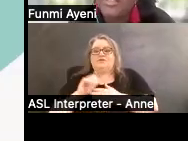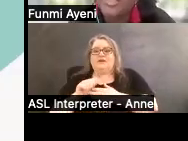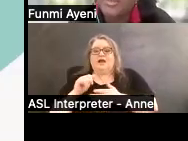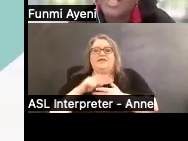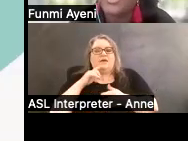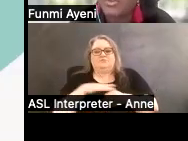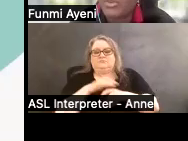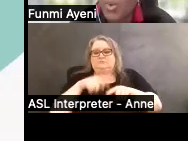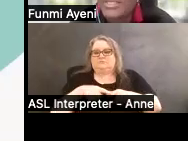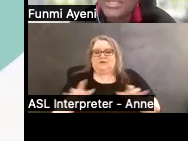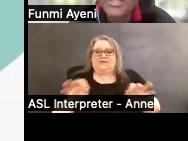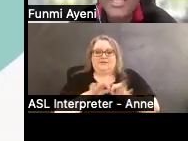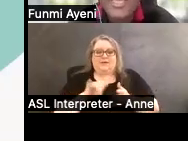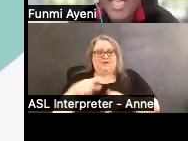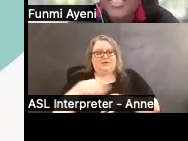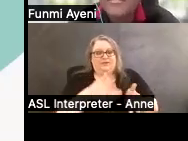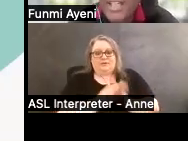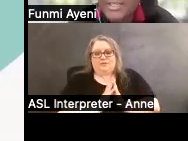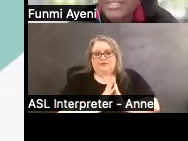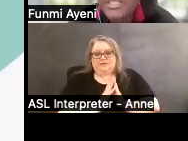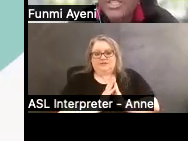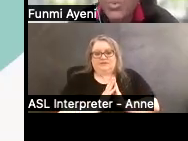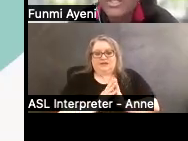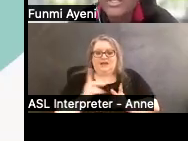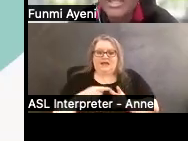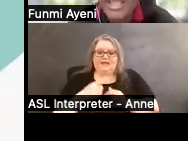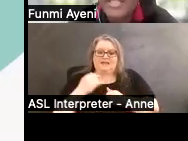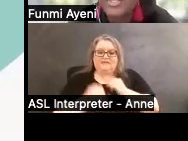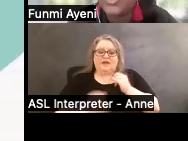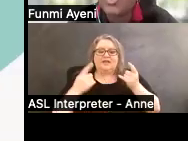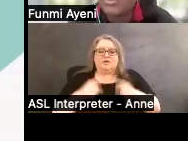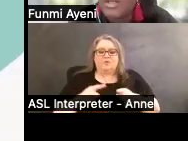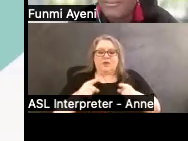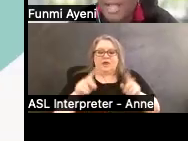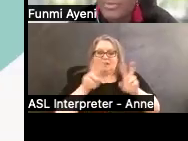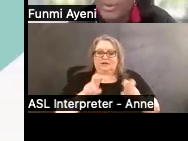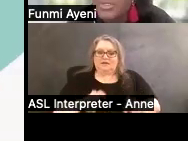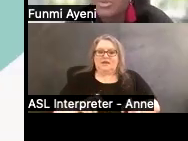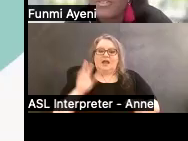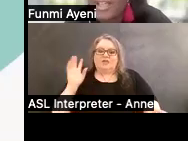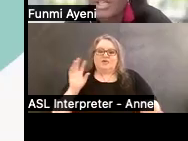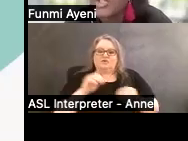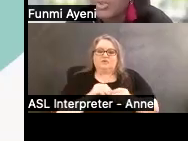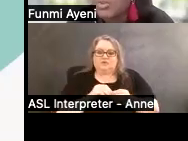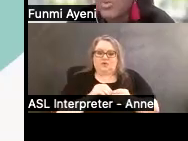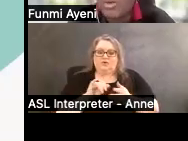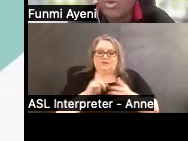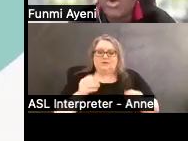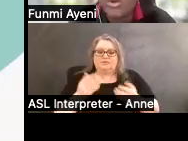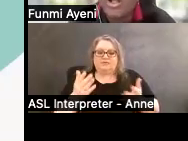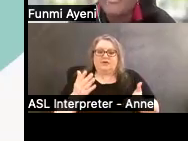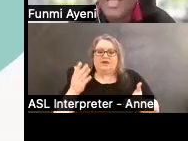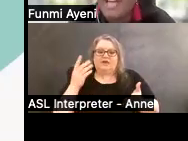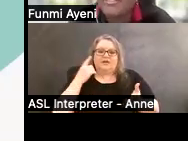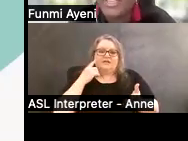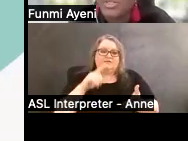dependent on the amount that they requested. And then finally, when looking at the total amount that was provided to